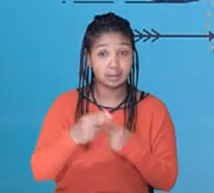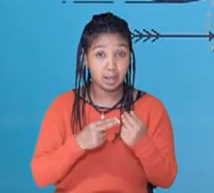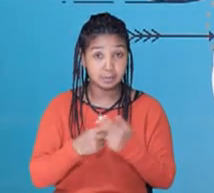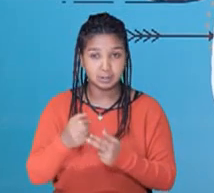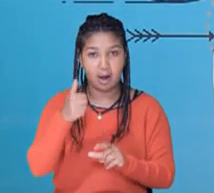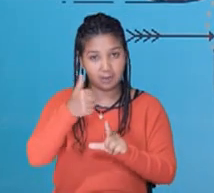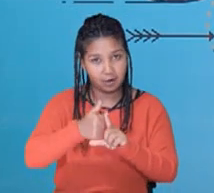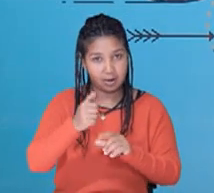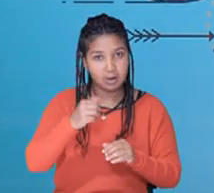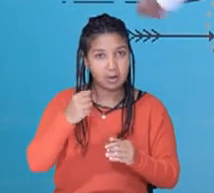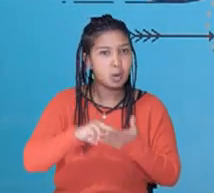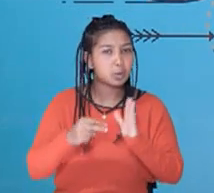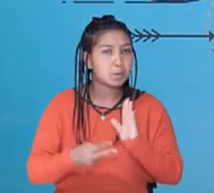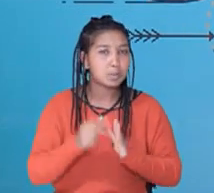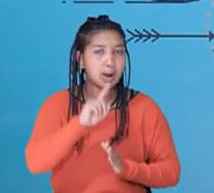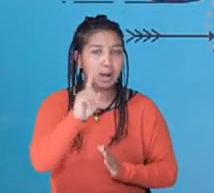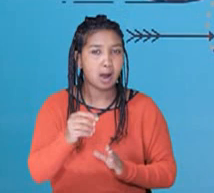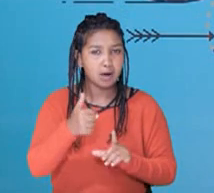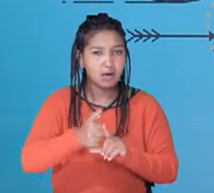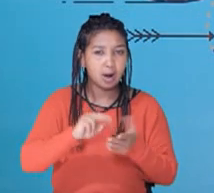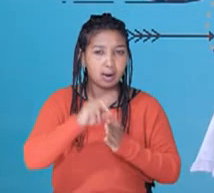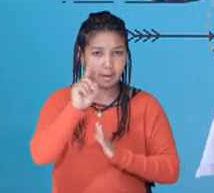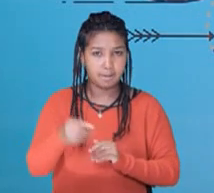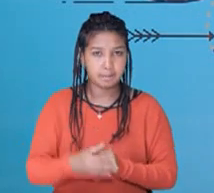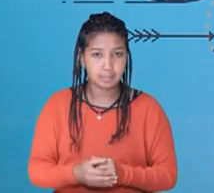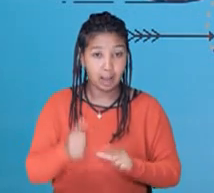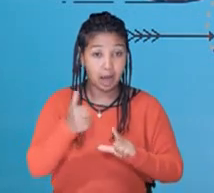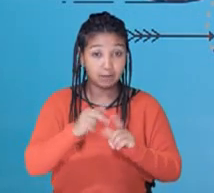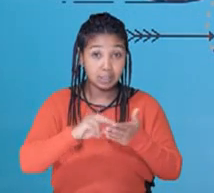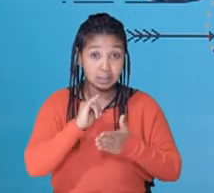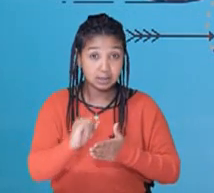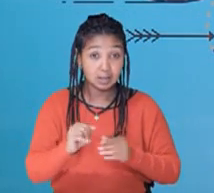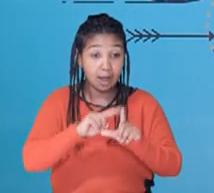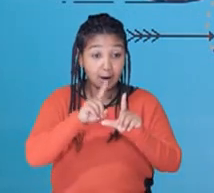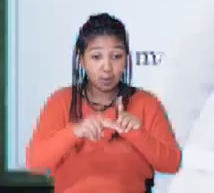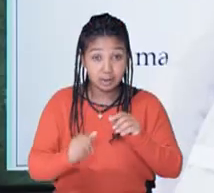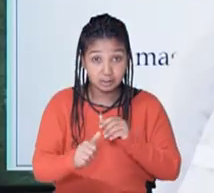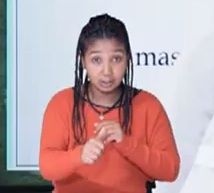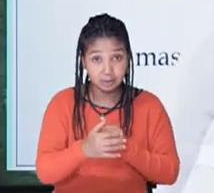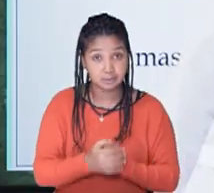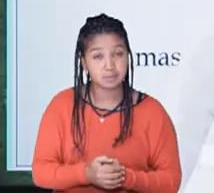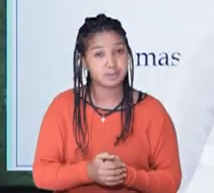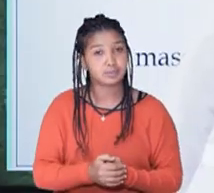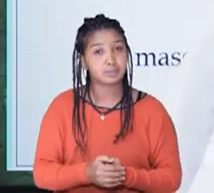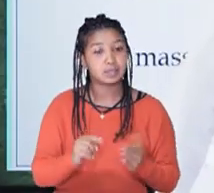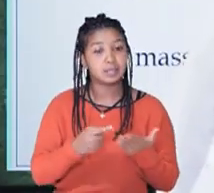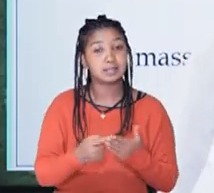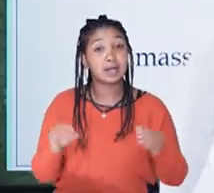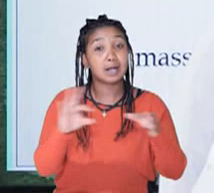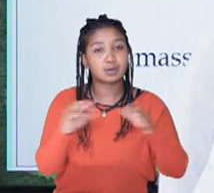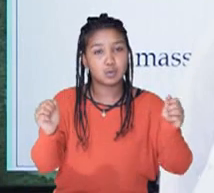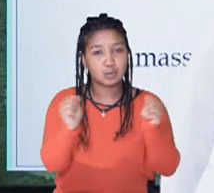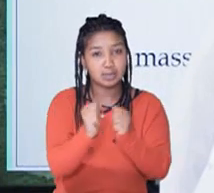times alpha. What do you mean by alpha? We know that alpha is angular acceleration. It is